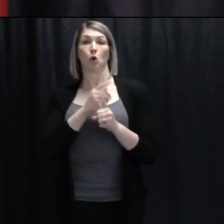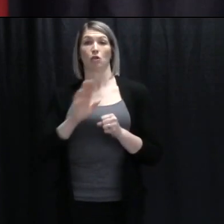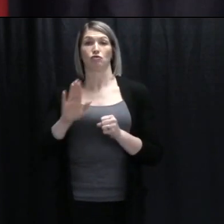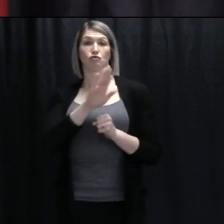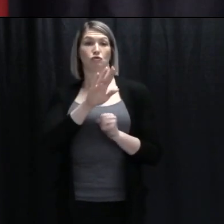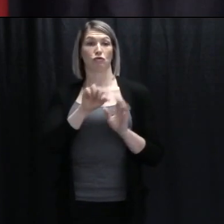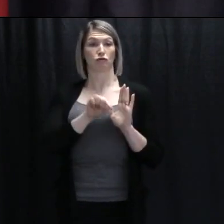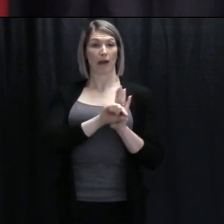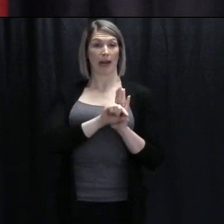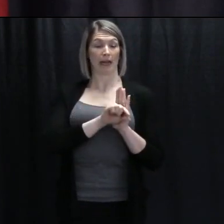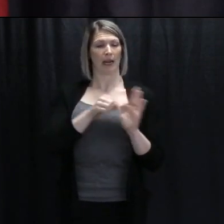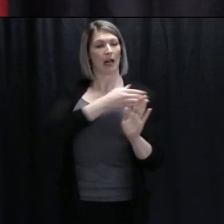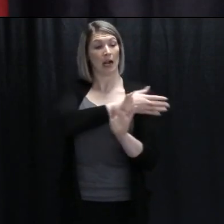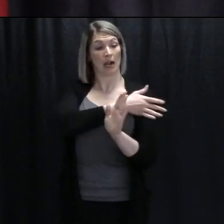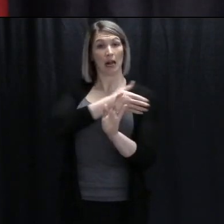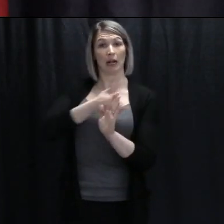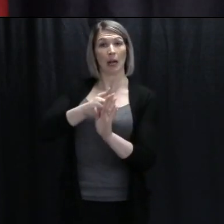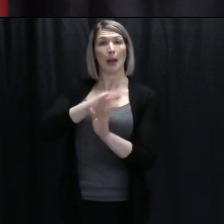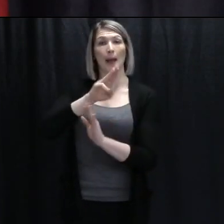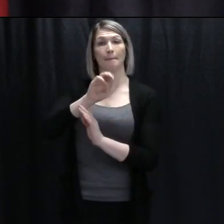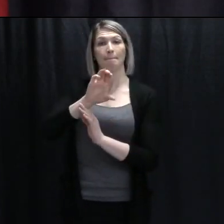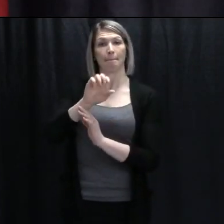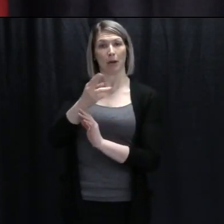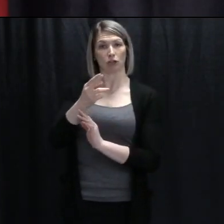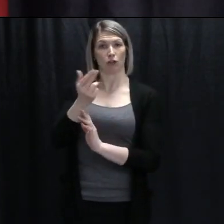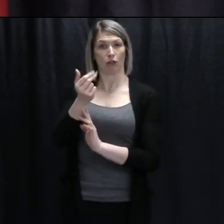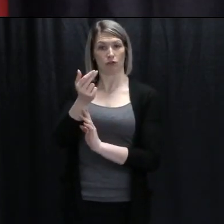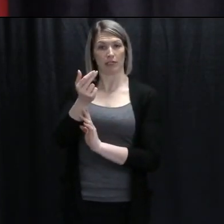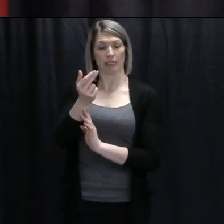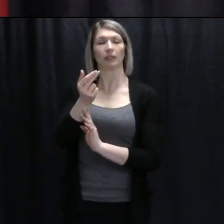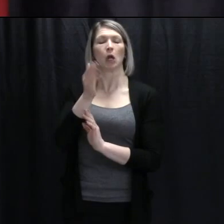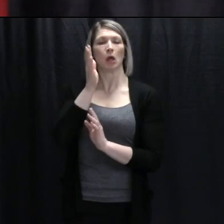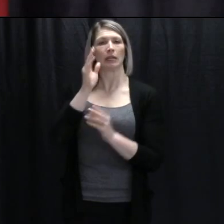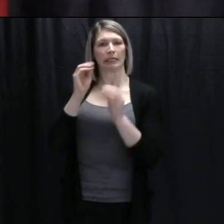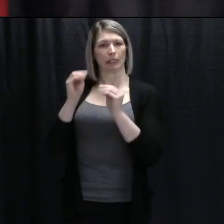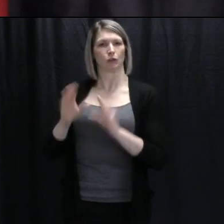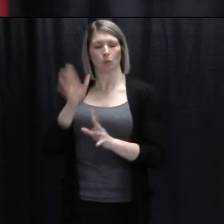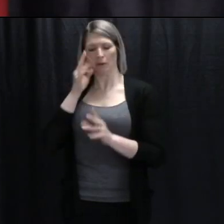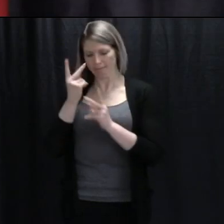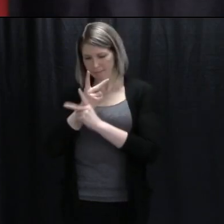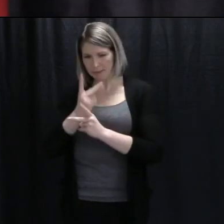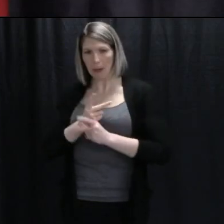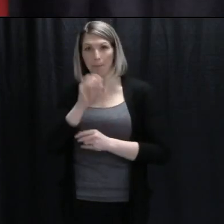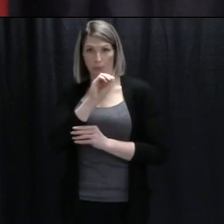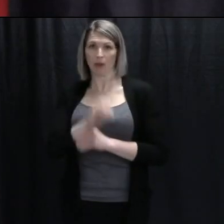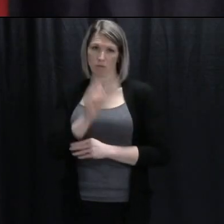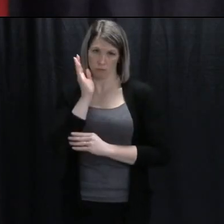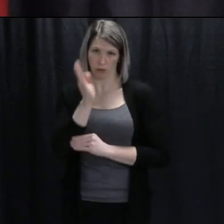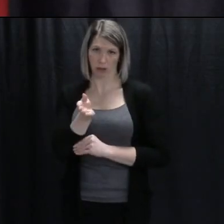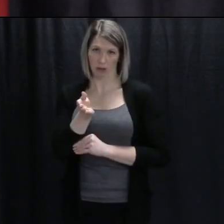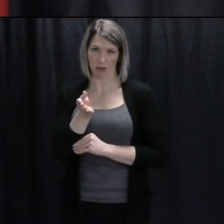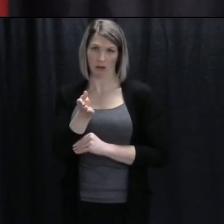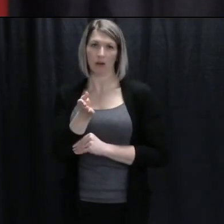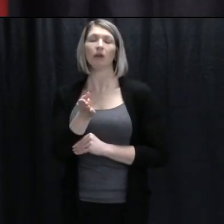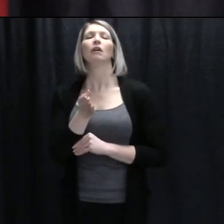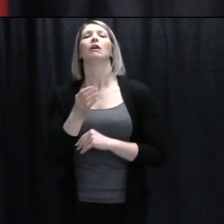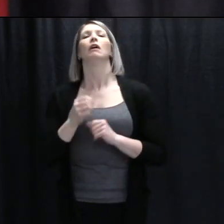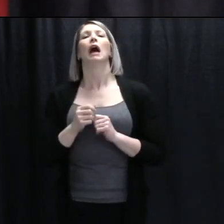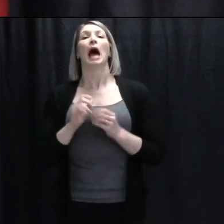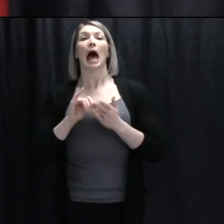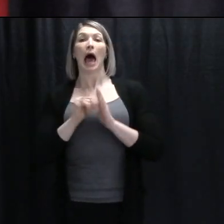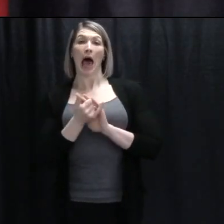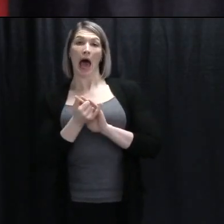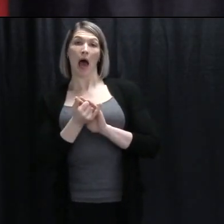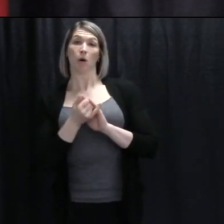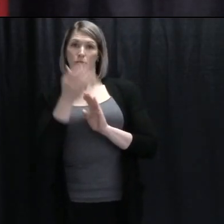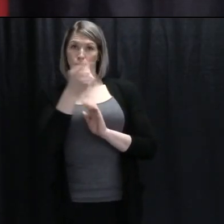classes prior to schools being closed due to the pandemic. The mark will be communicated to students by April